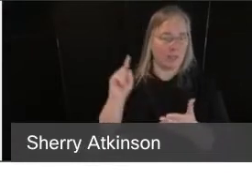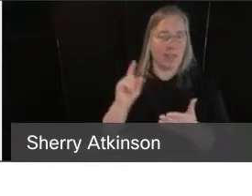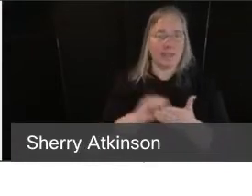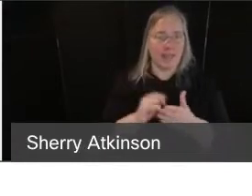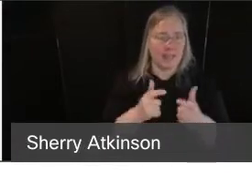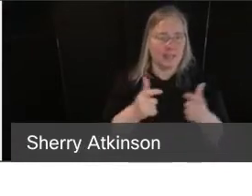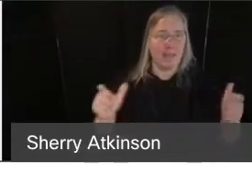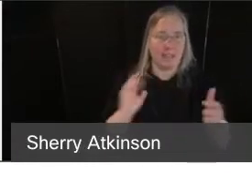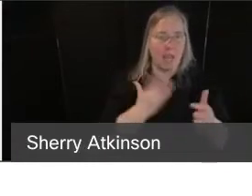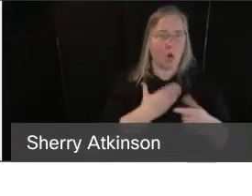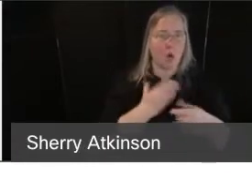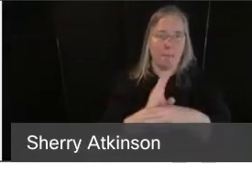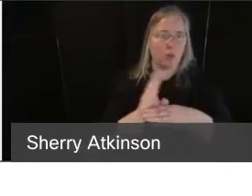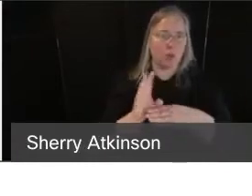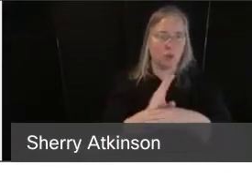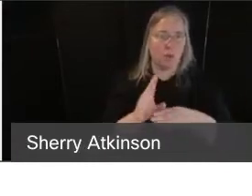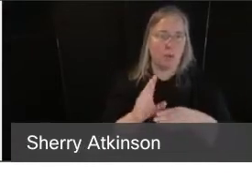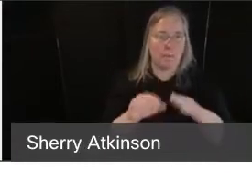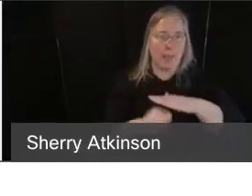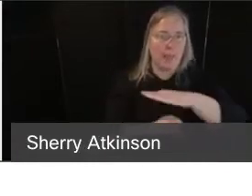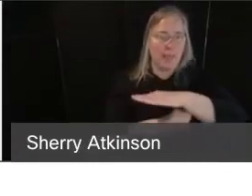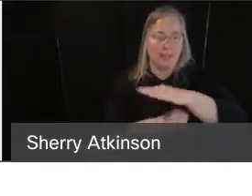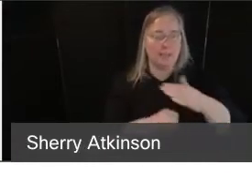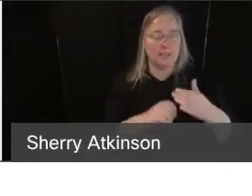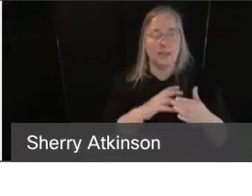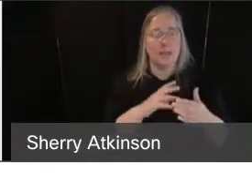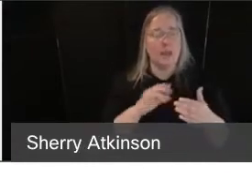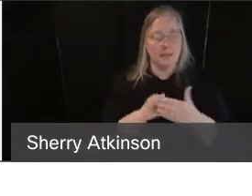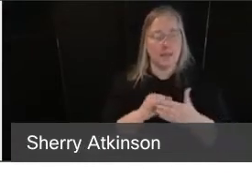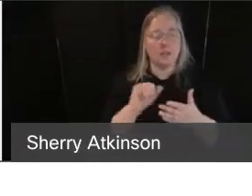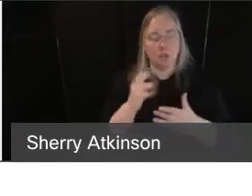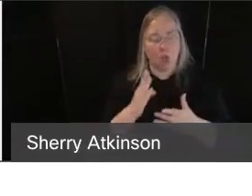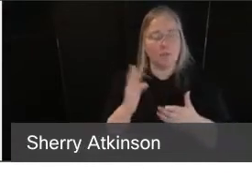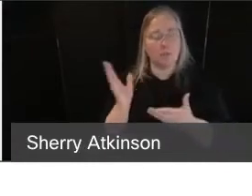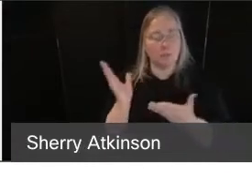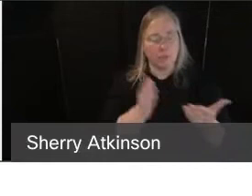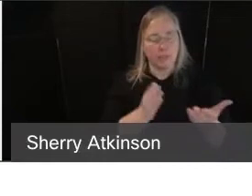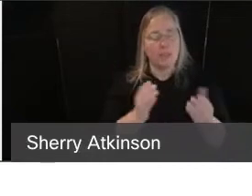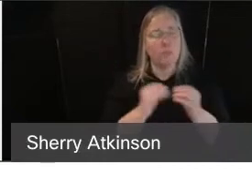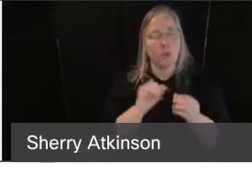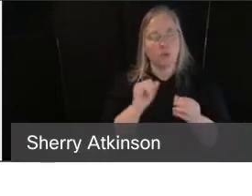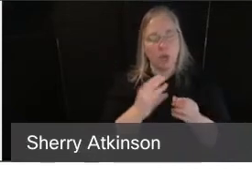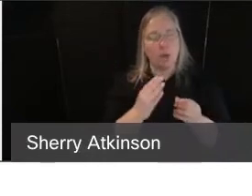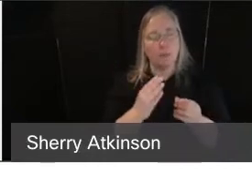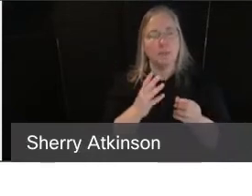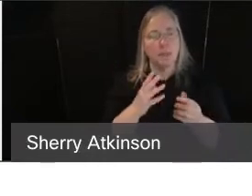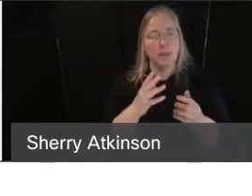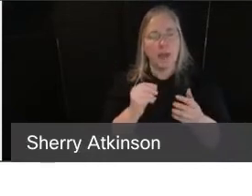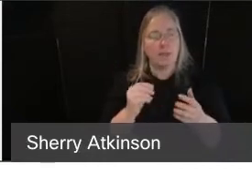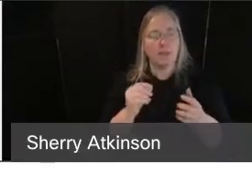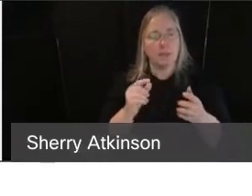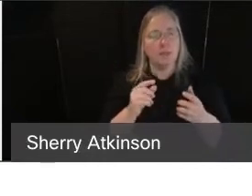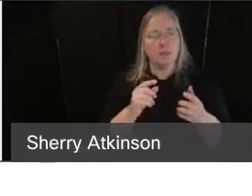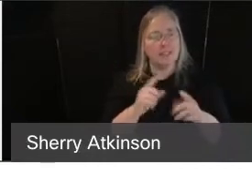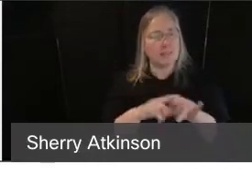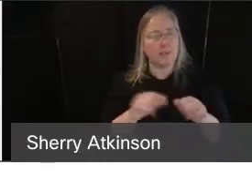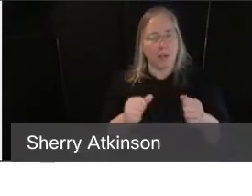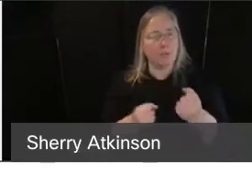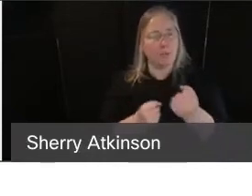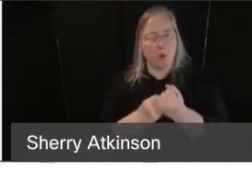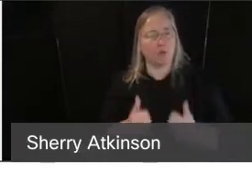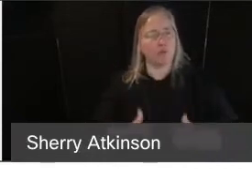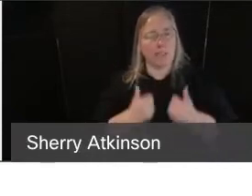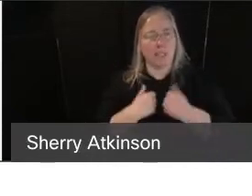So job growth brings in jobs, commercial tax base, but also supports residential growth. And those have all been remarkably positive in the